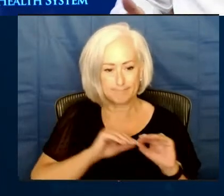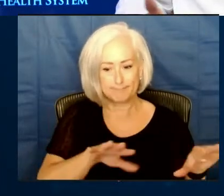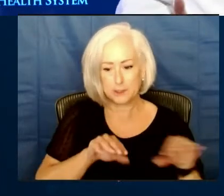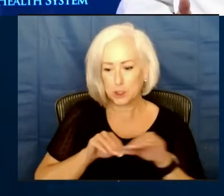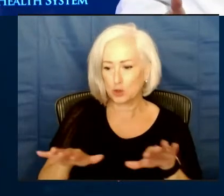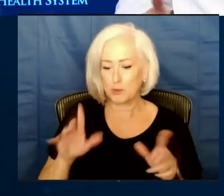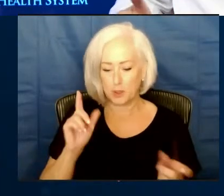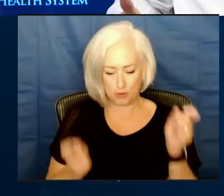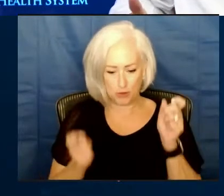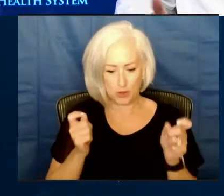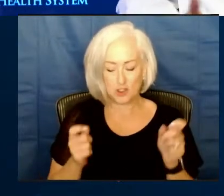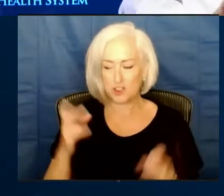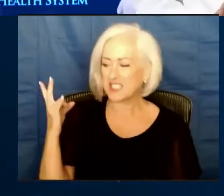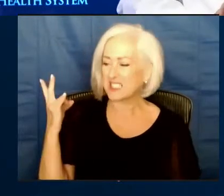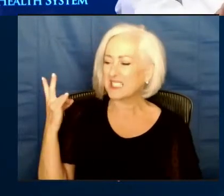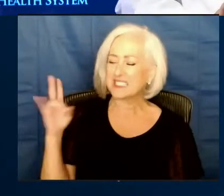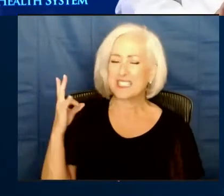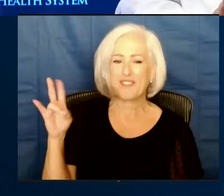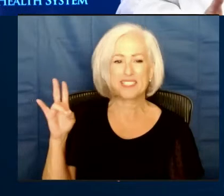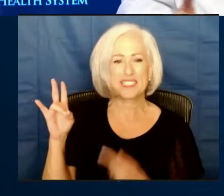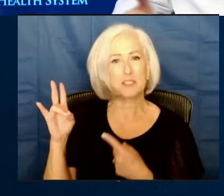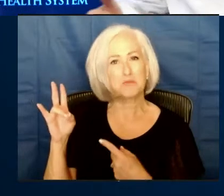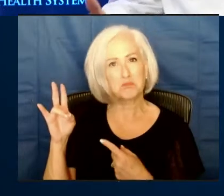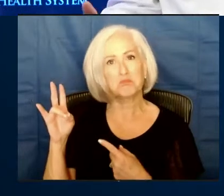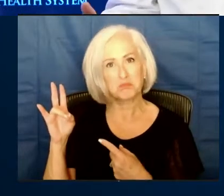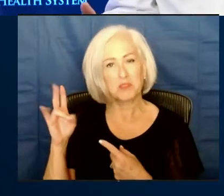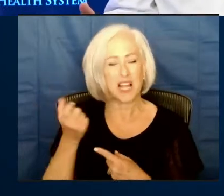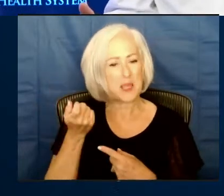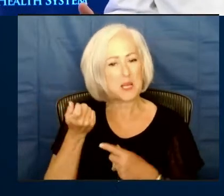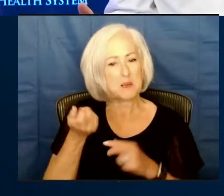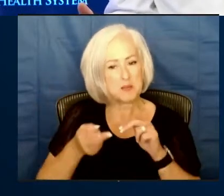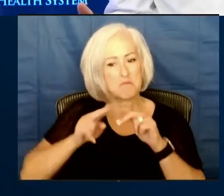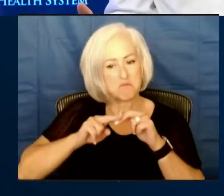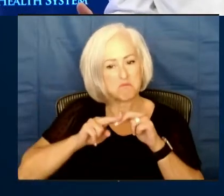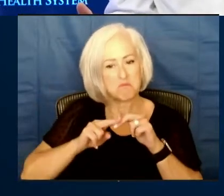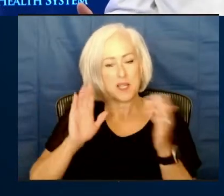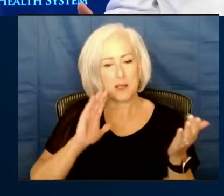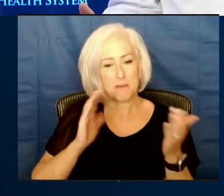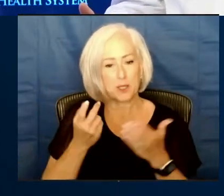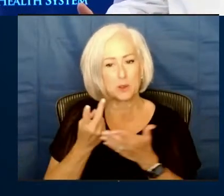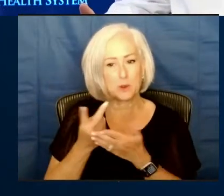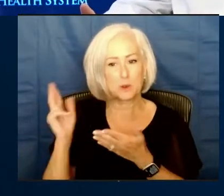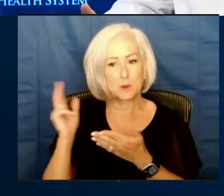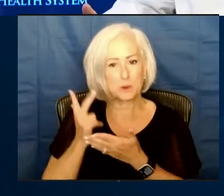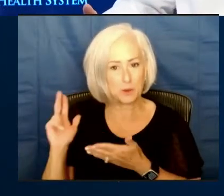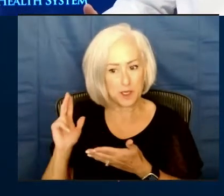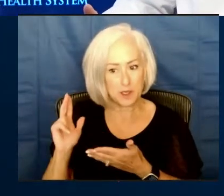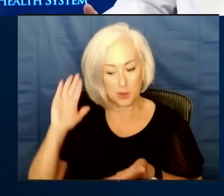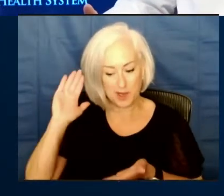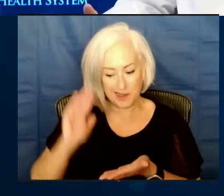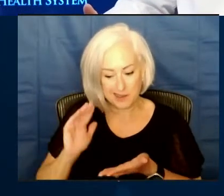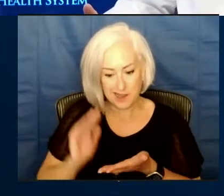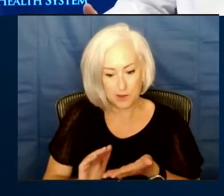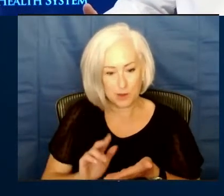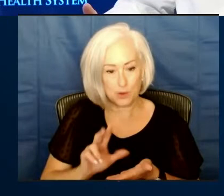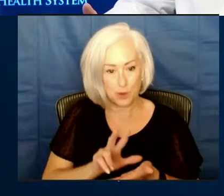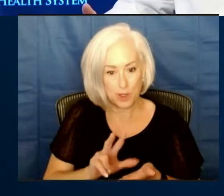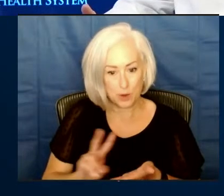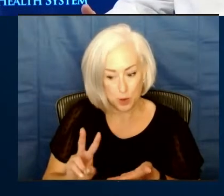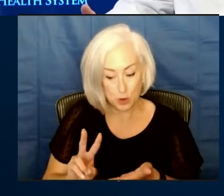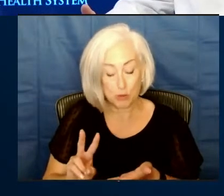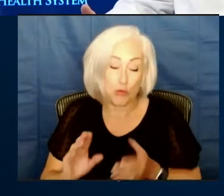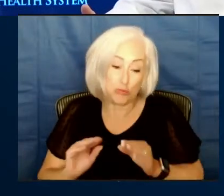mean, we've been going about it the same way. So 17 is a little higher than it was a few weeks ago. We got down to 3 or 2. So we've clearly gone up. Nowhere